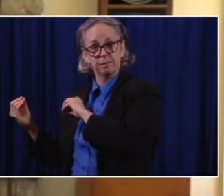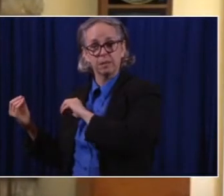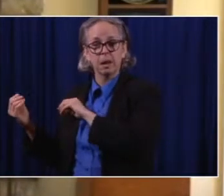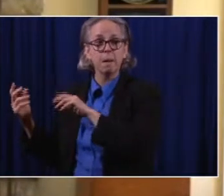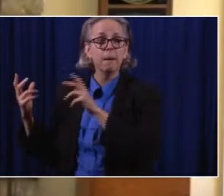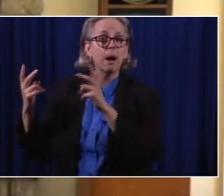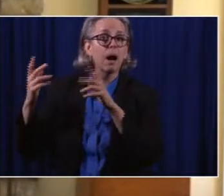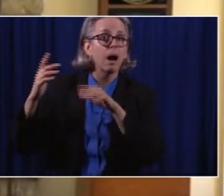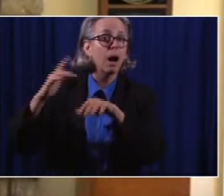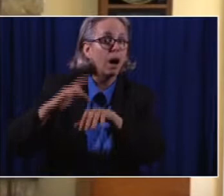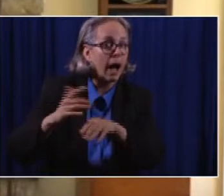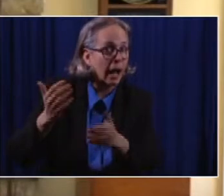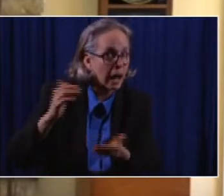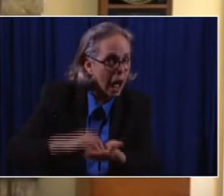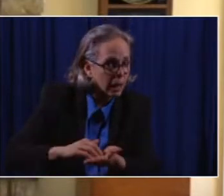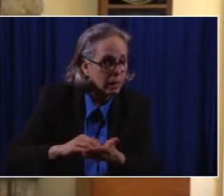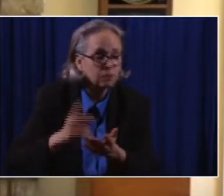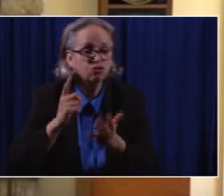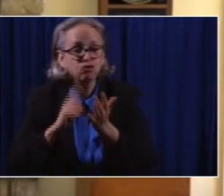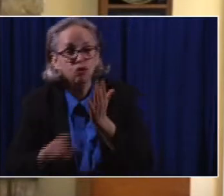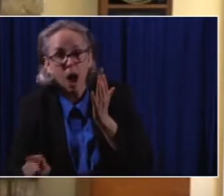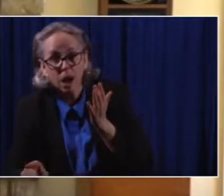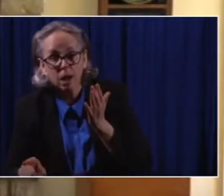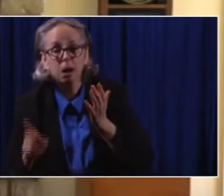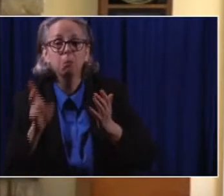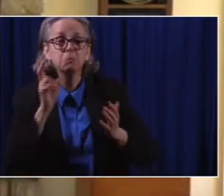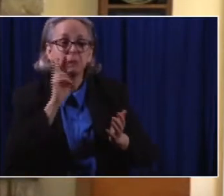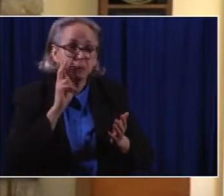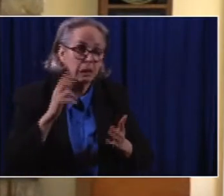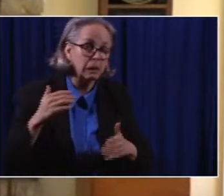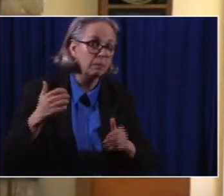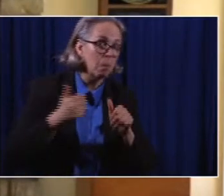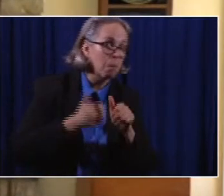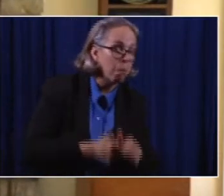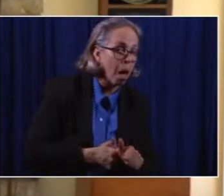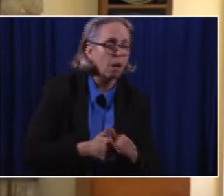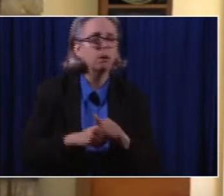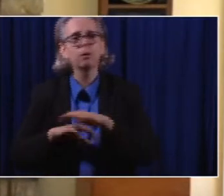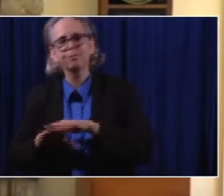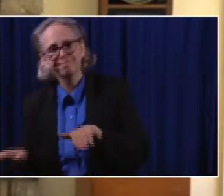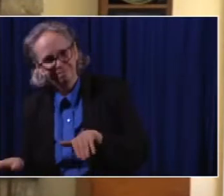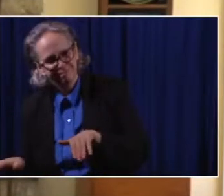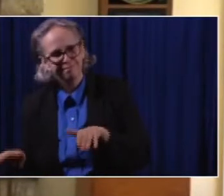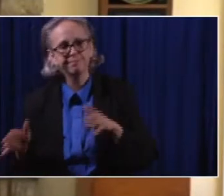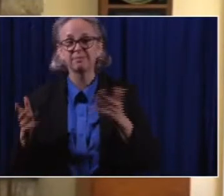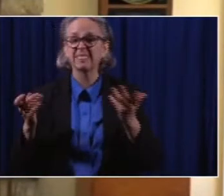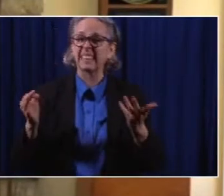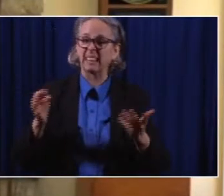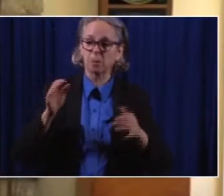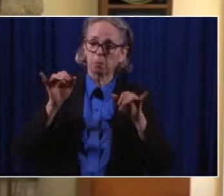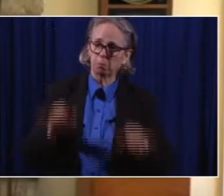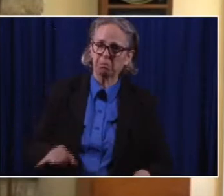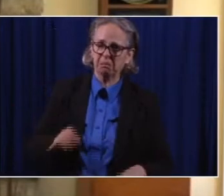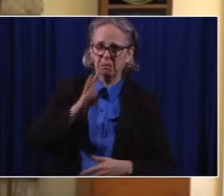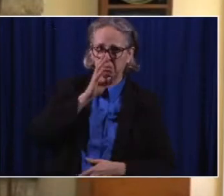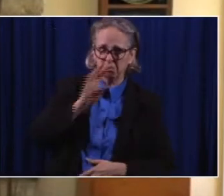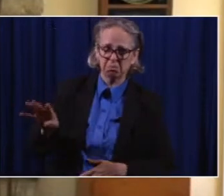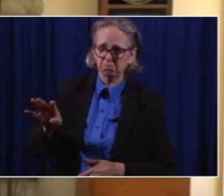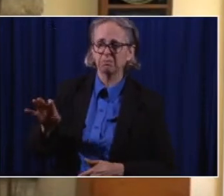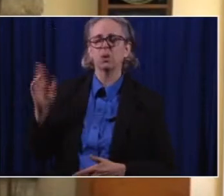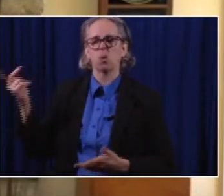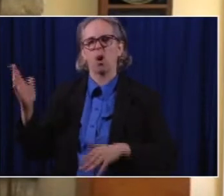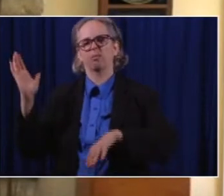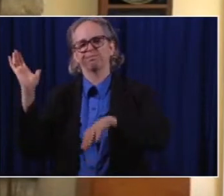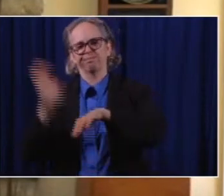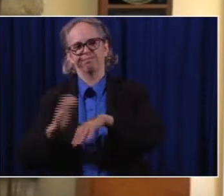their discretion appropriate action to, shut the store down until the store, up to 24 hours. Doesn't